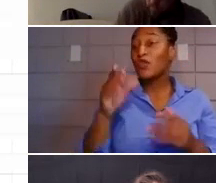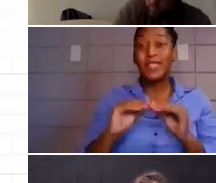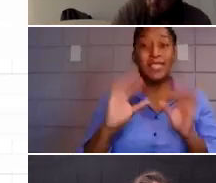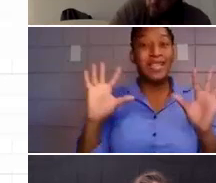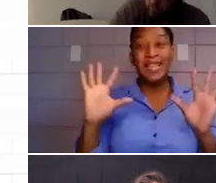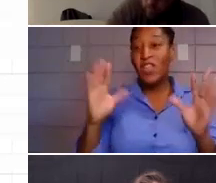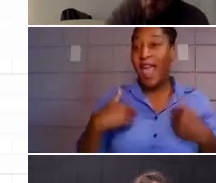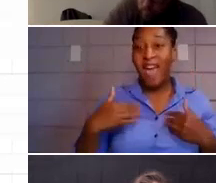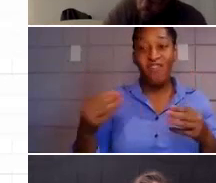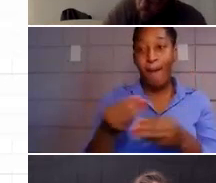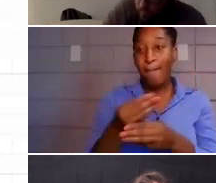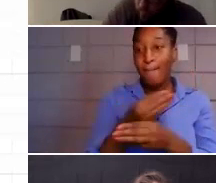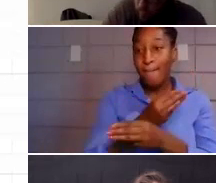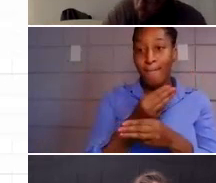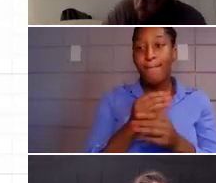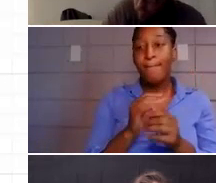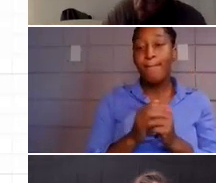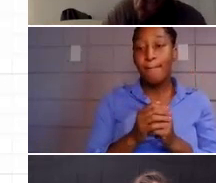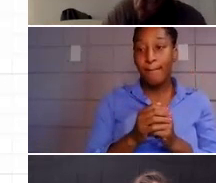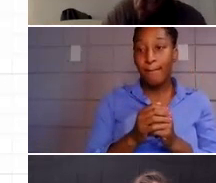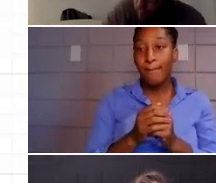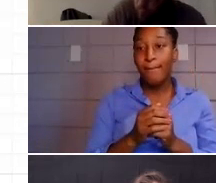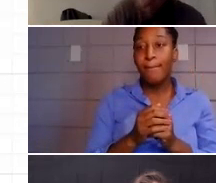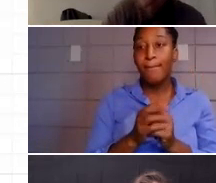gonna pull out my handy dandy calculator